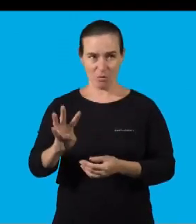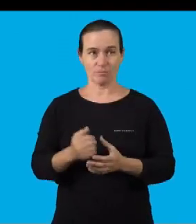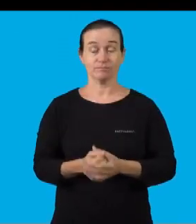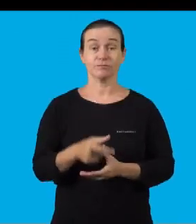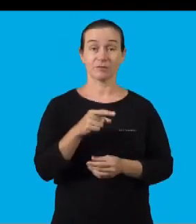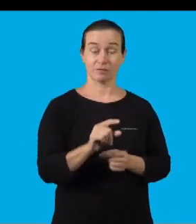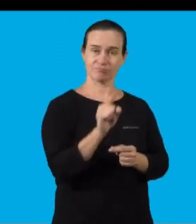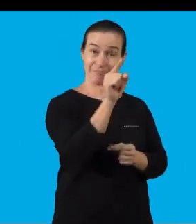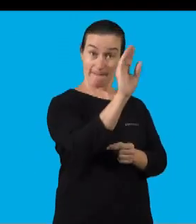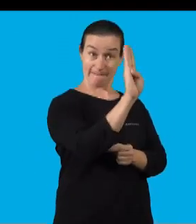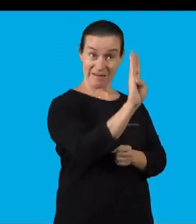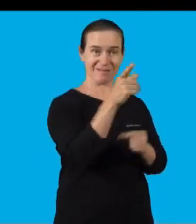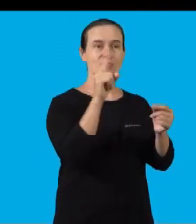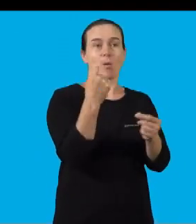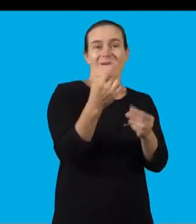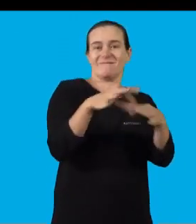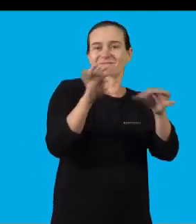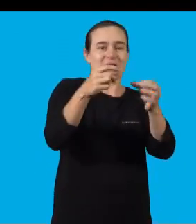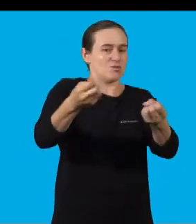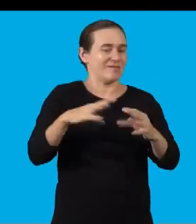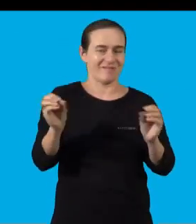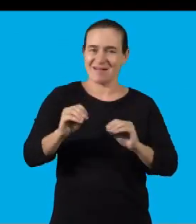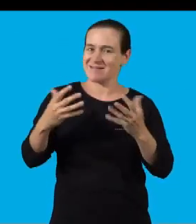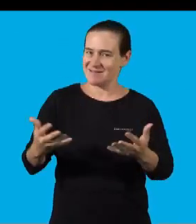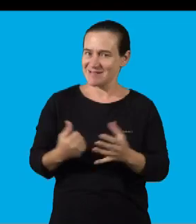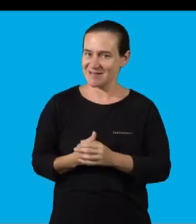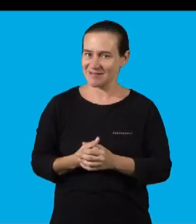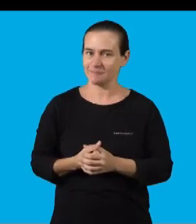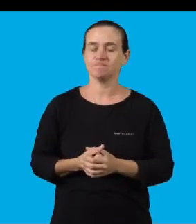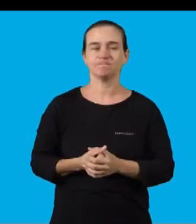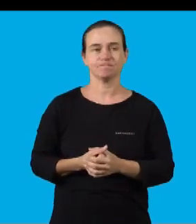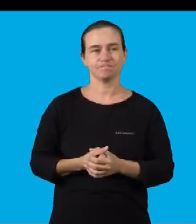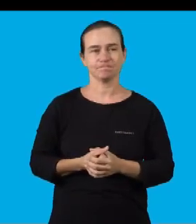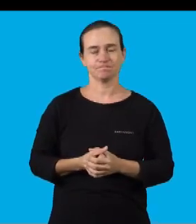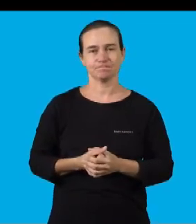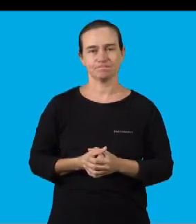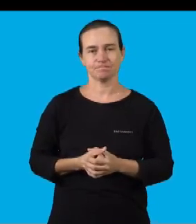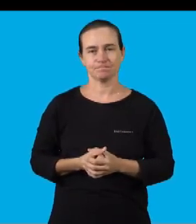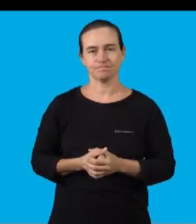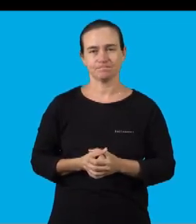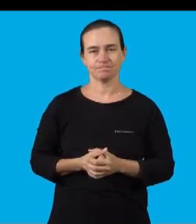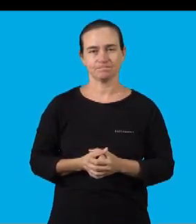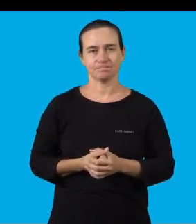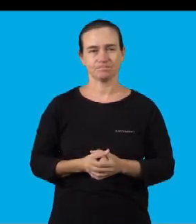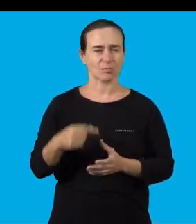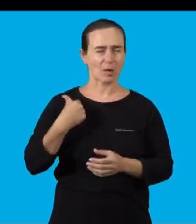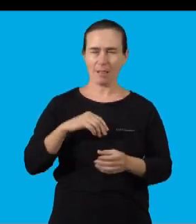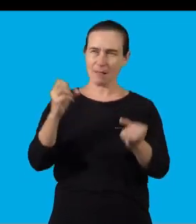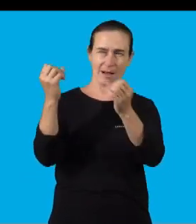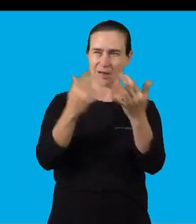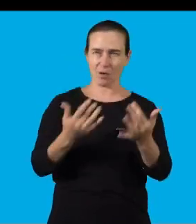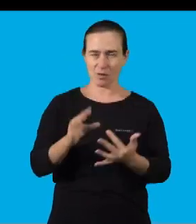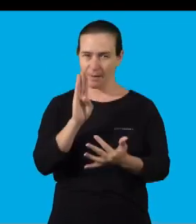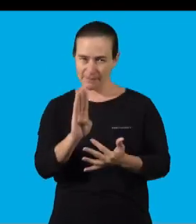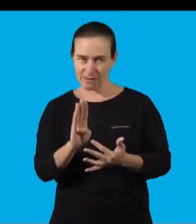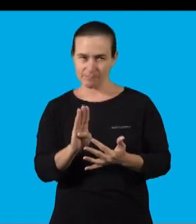can see, b is the only value that was not given to us. Now, if we remember correctly, we know that to calculate b,